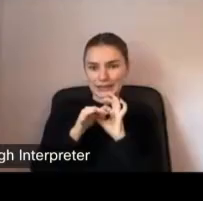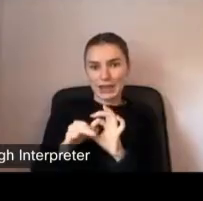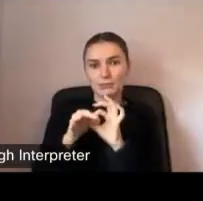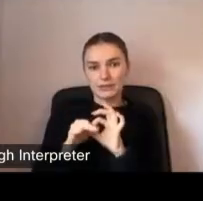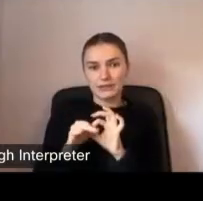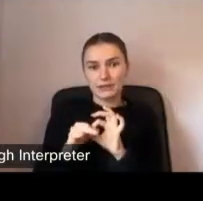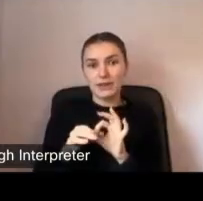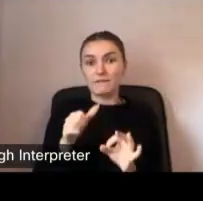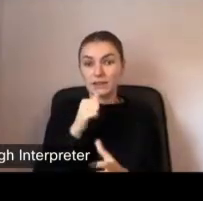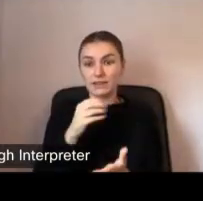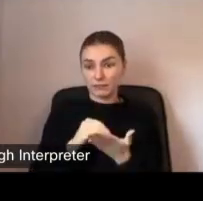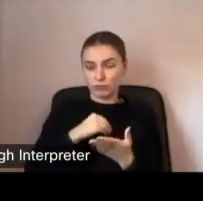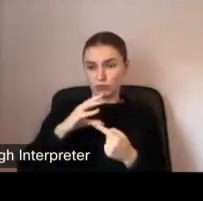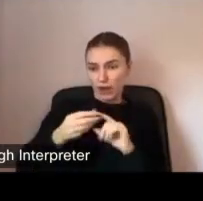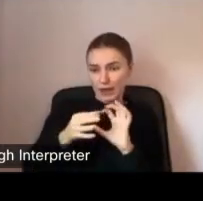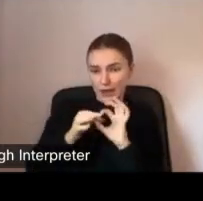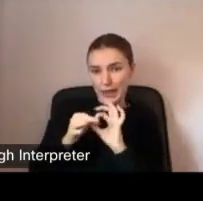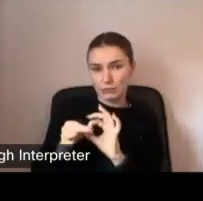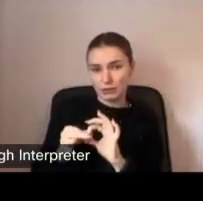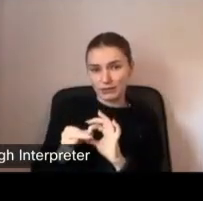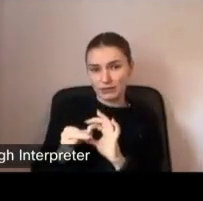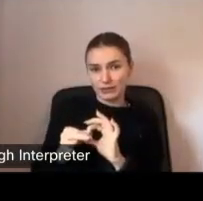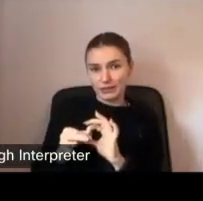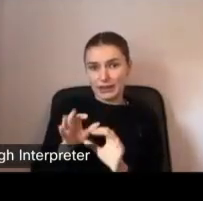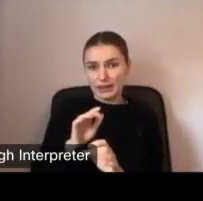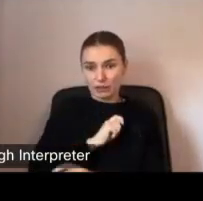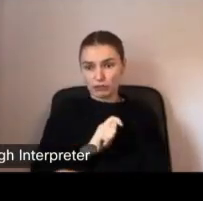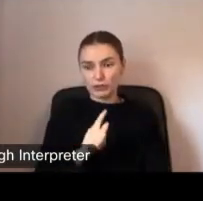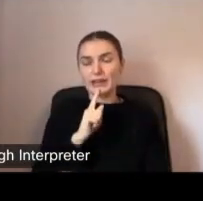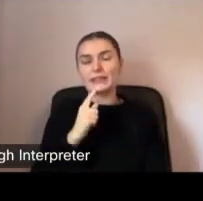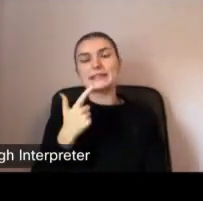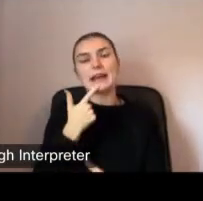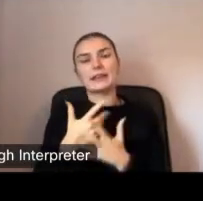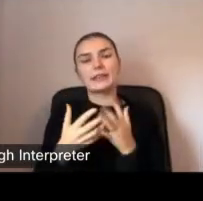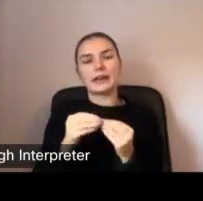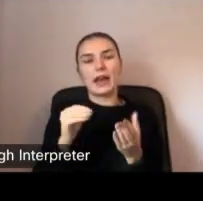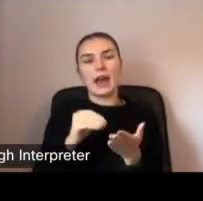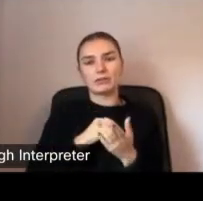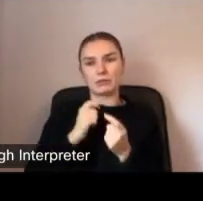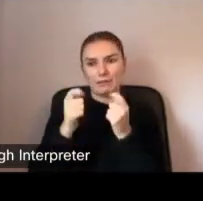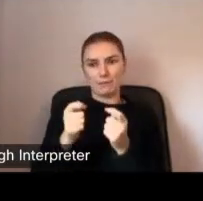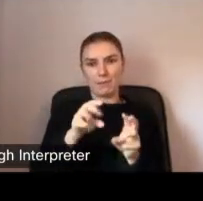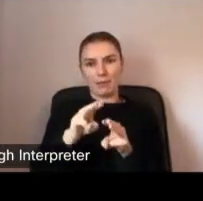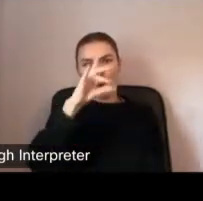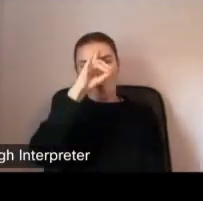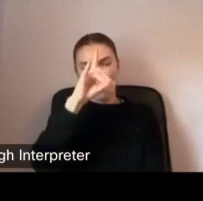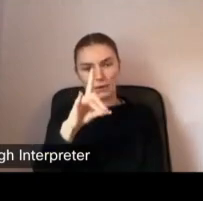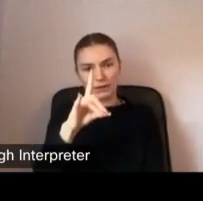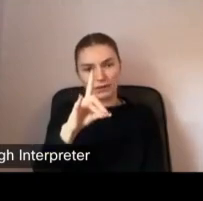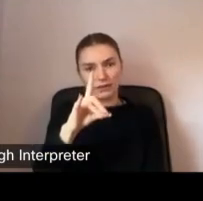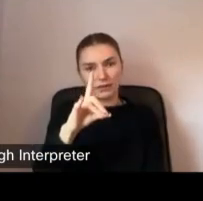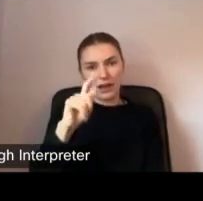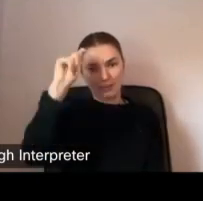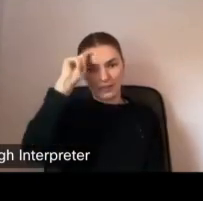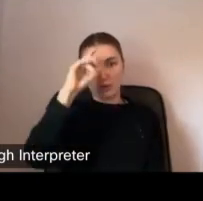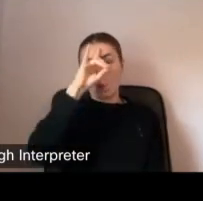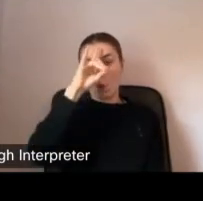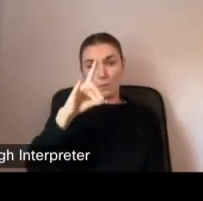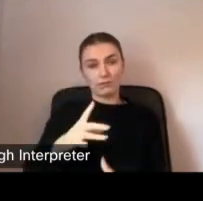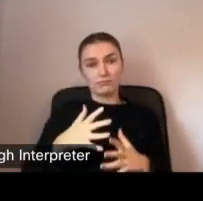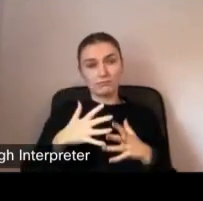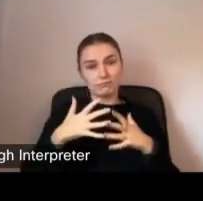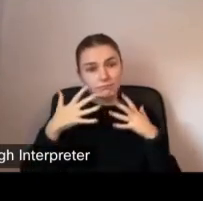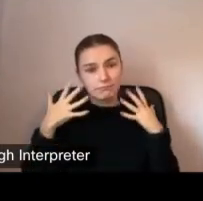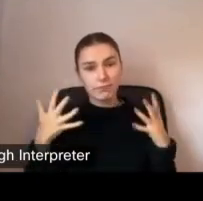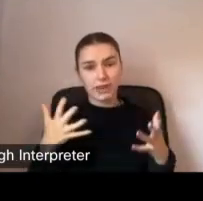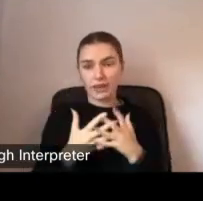of all, you have to try and engage them and gain their trust. And the second thing you have to give people is give them hope. I think hope is a huge thing